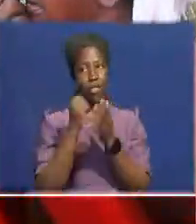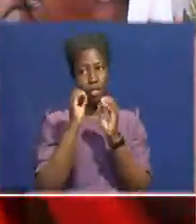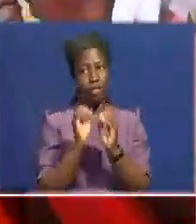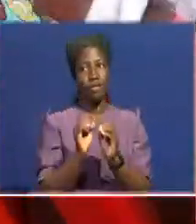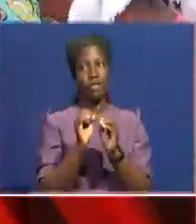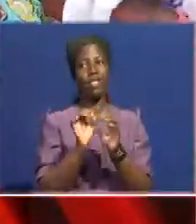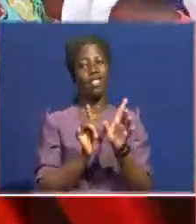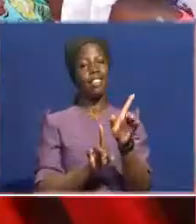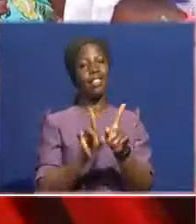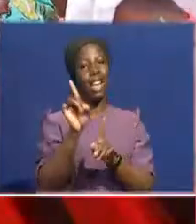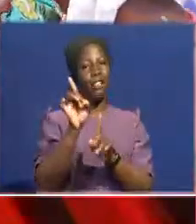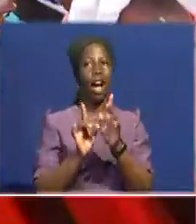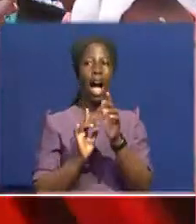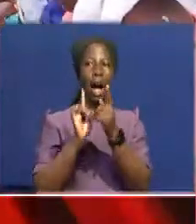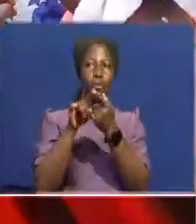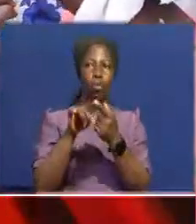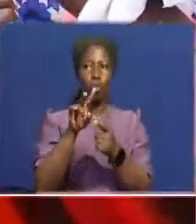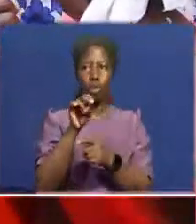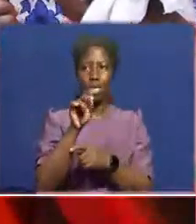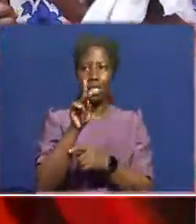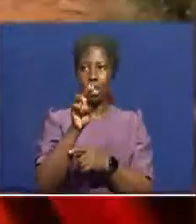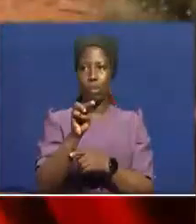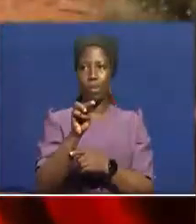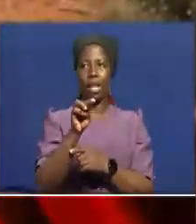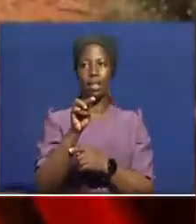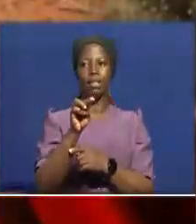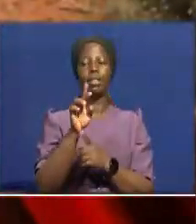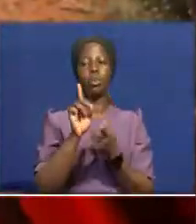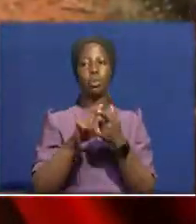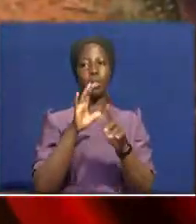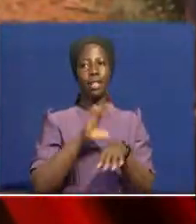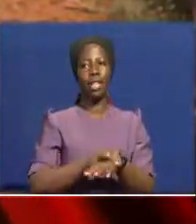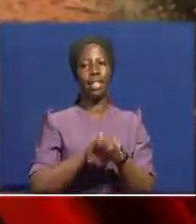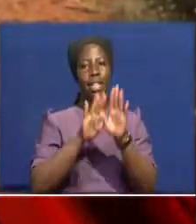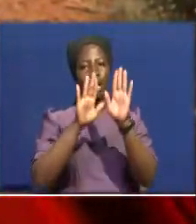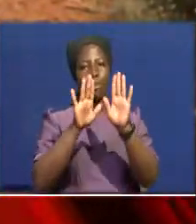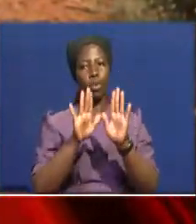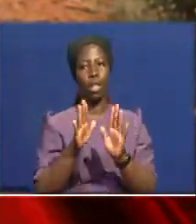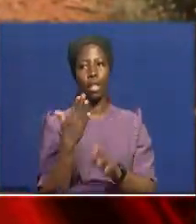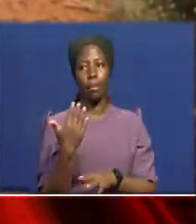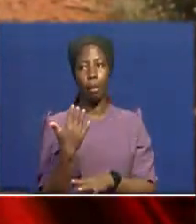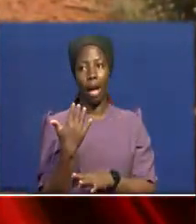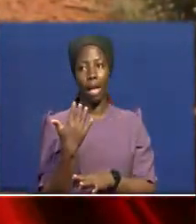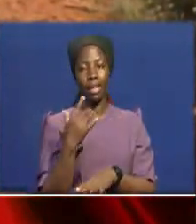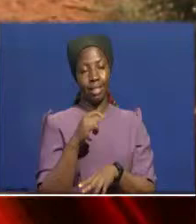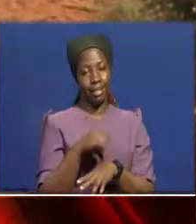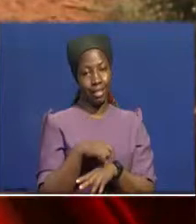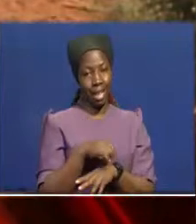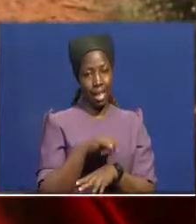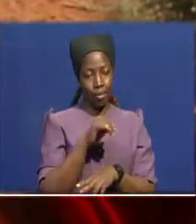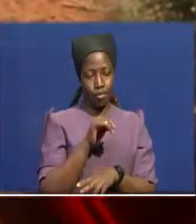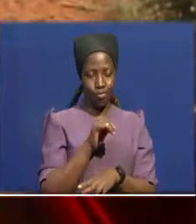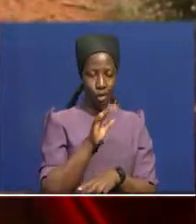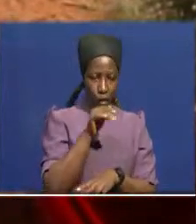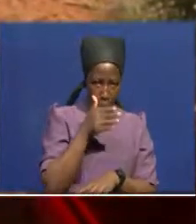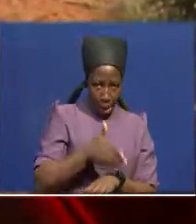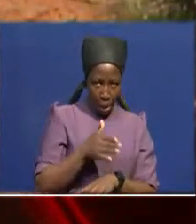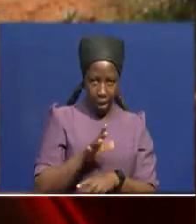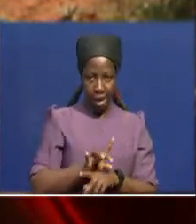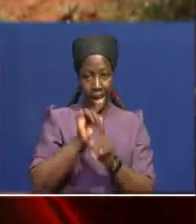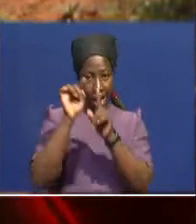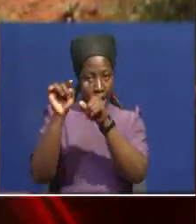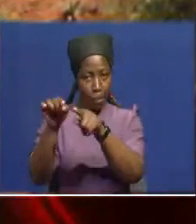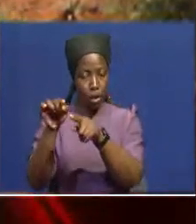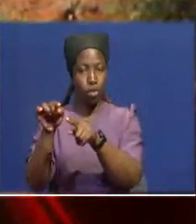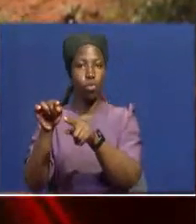as far as 20 kilometers to acquire important documents. Hata ukitoka mahali tuko, kwenda kwa maofisi ya